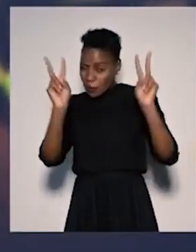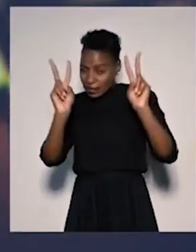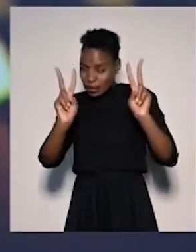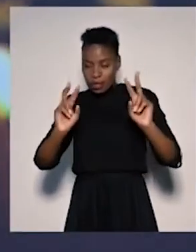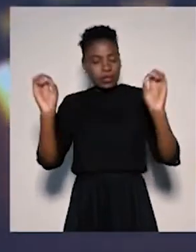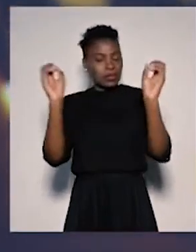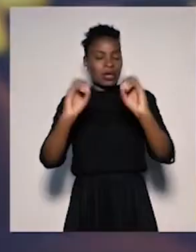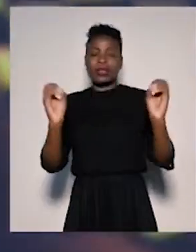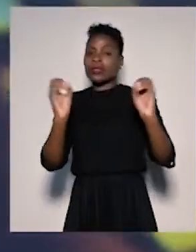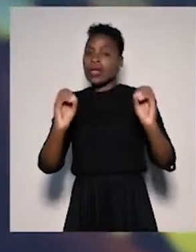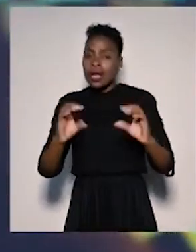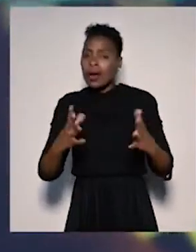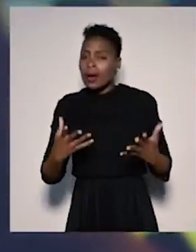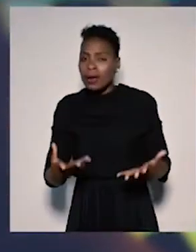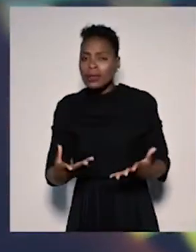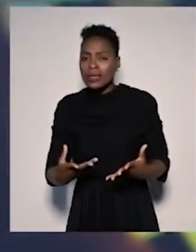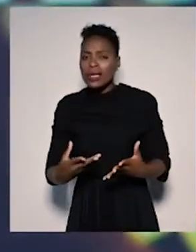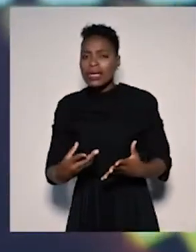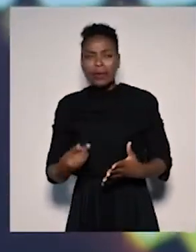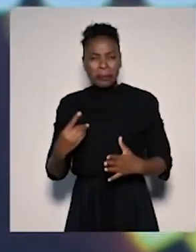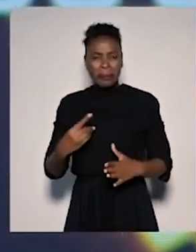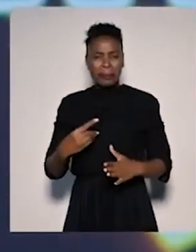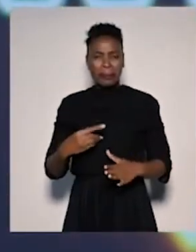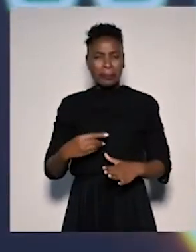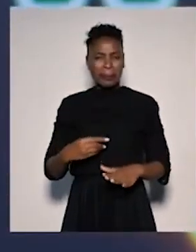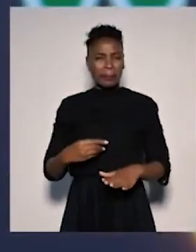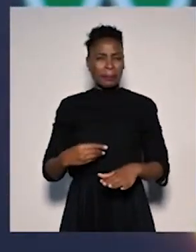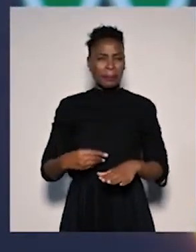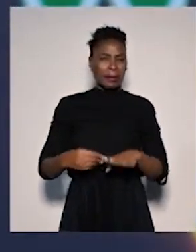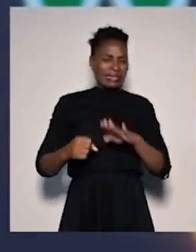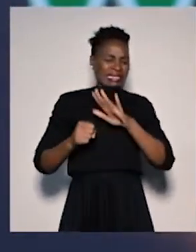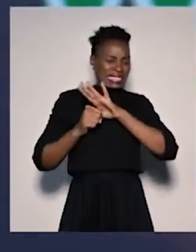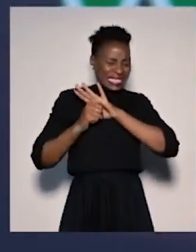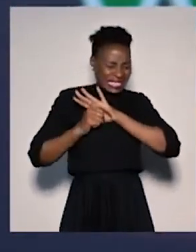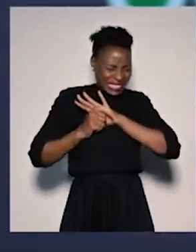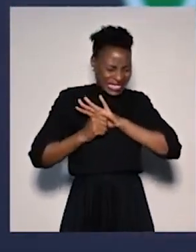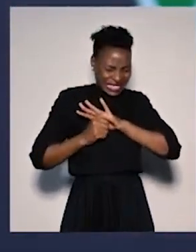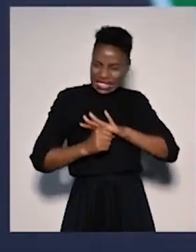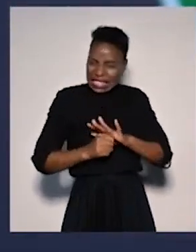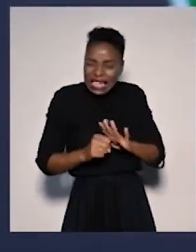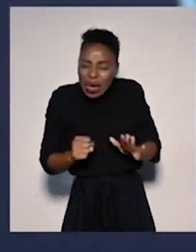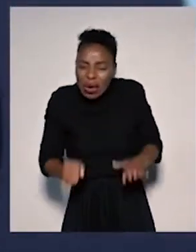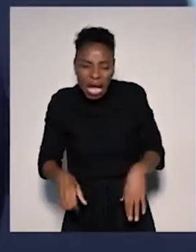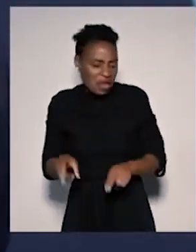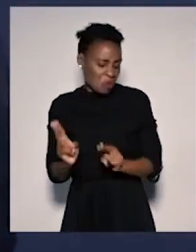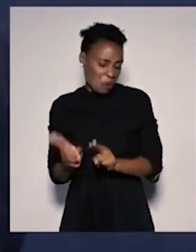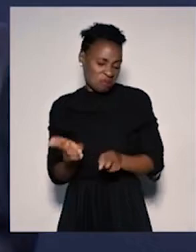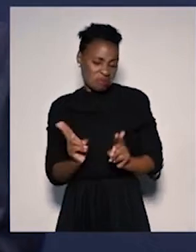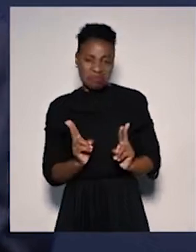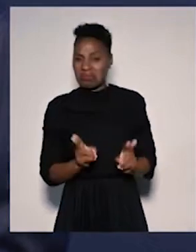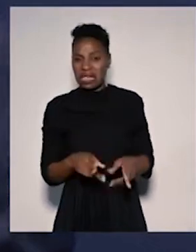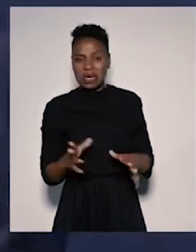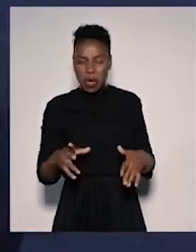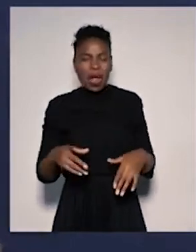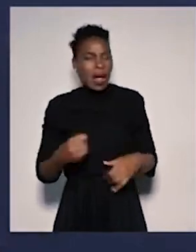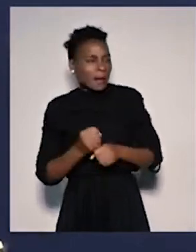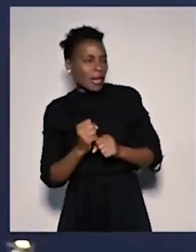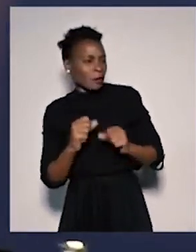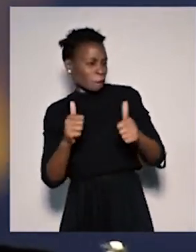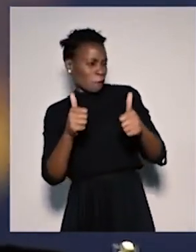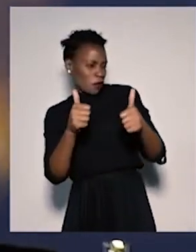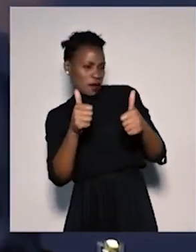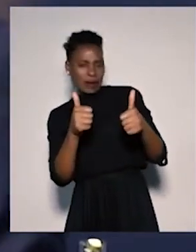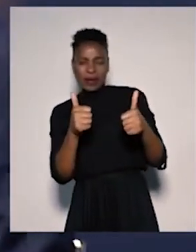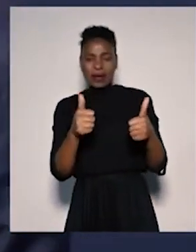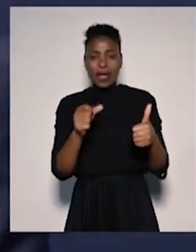But because you don't feel resistance anymore, you keep doing it, you're trying to normalize it. You're trying to make it good. You're trying to make it cool,